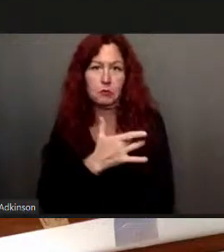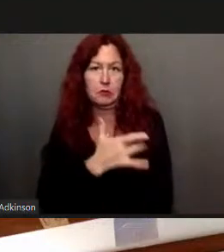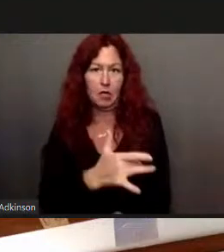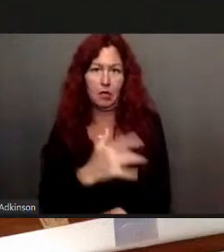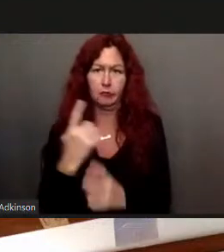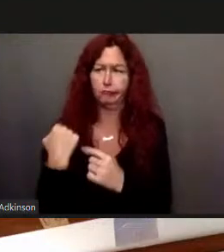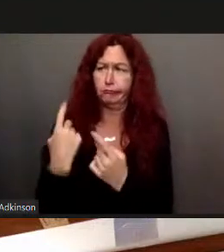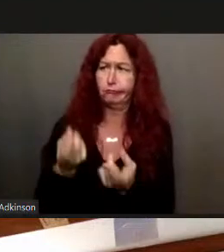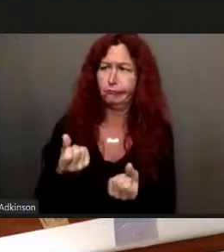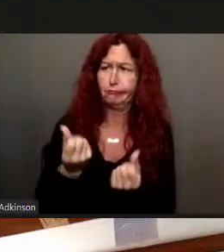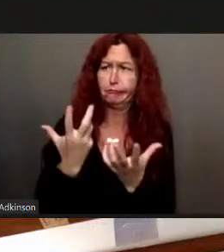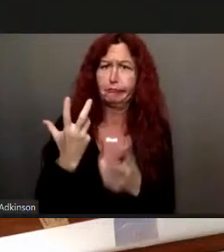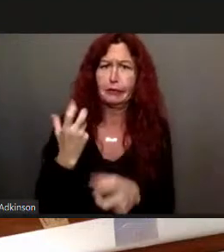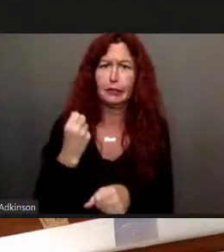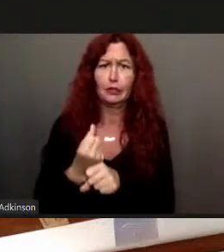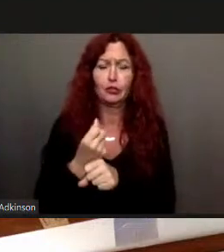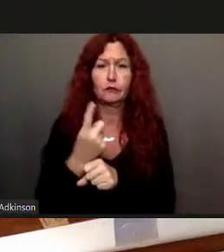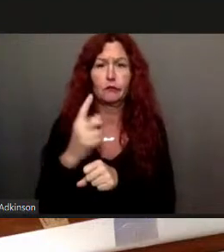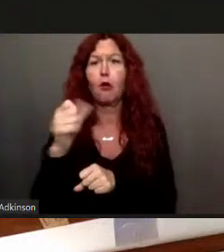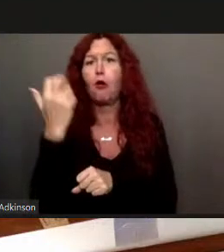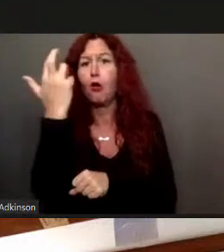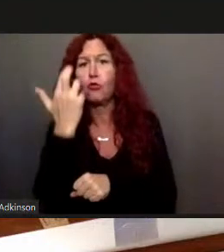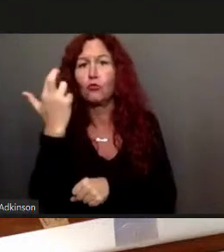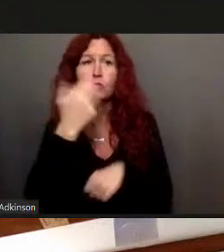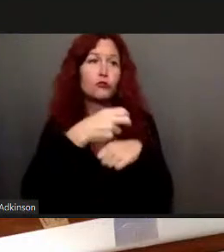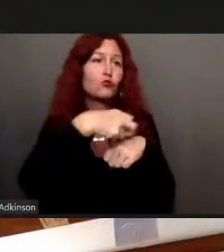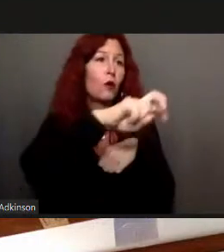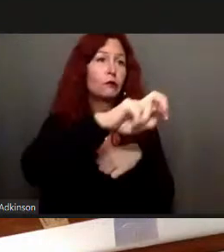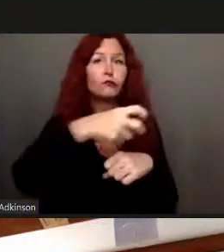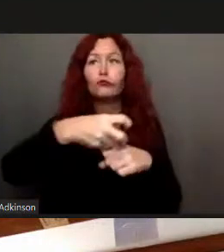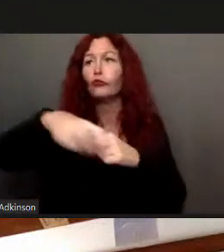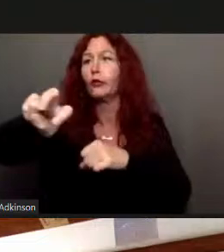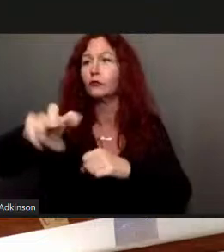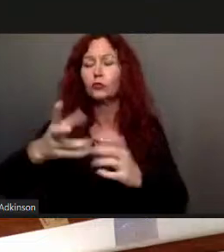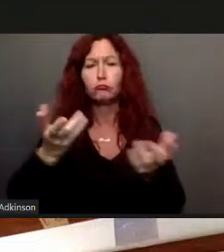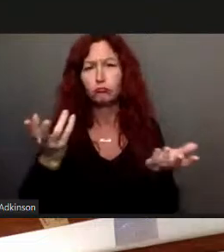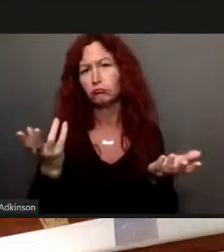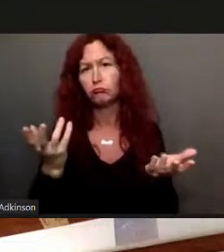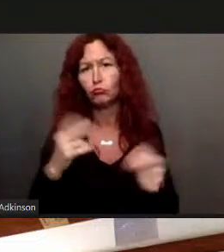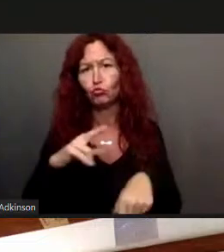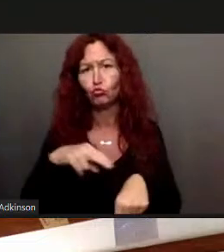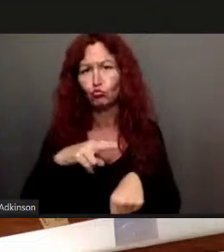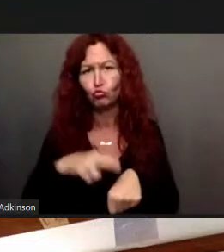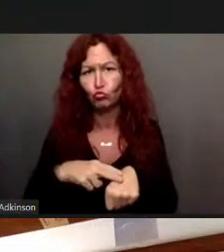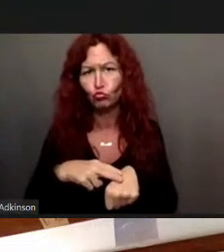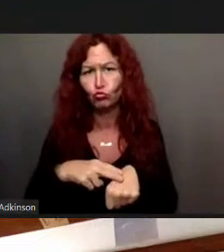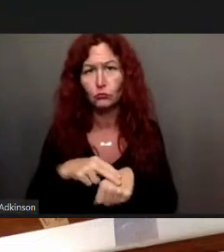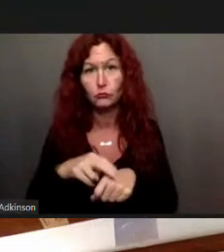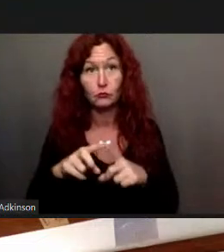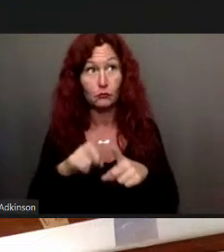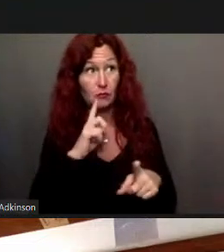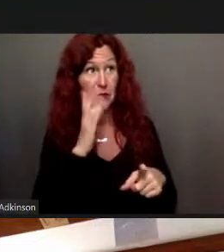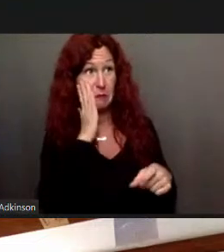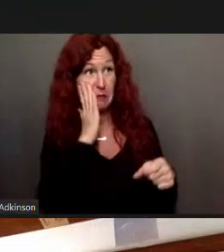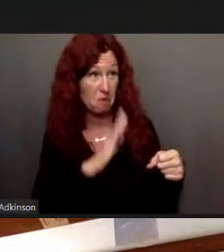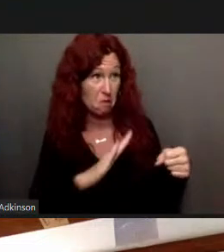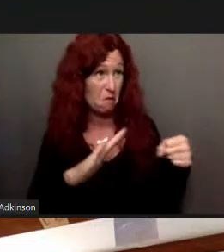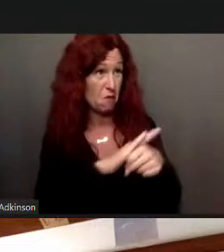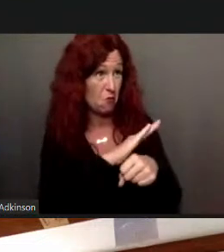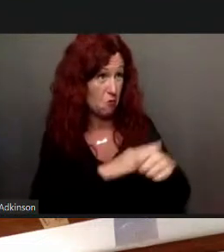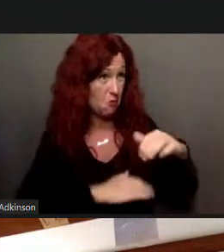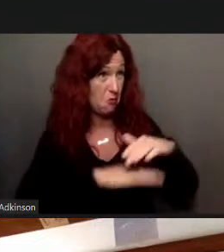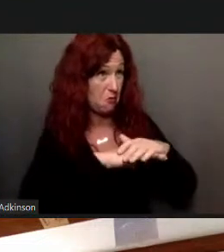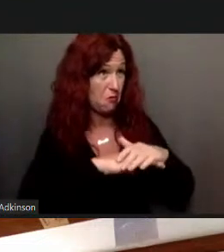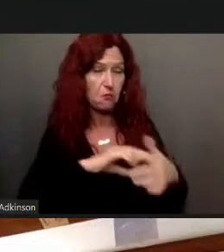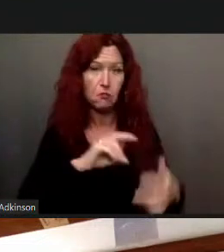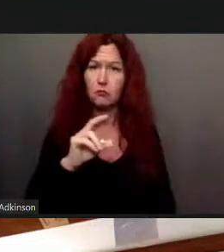make sure they have ICU beds available. I don't believe that right now they're at zero. I think they transferred some folks and they have